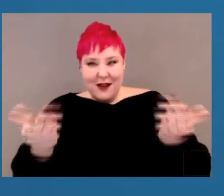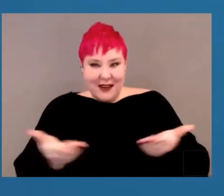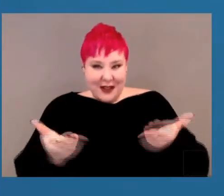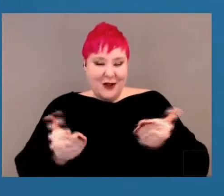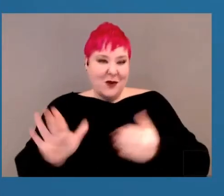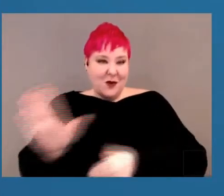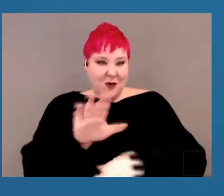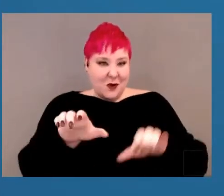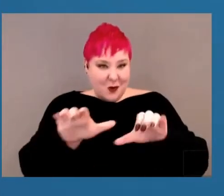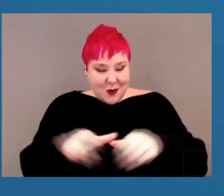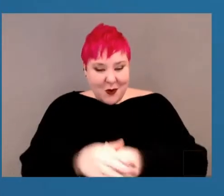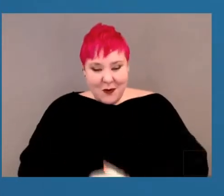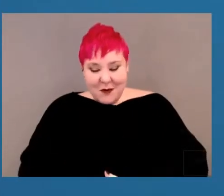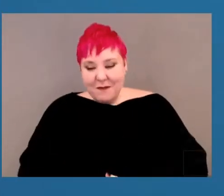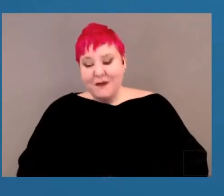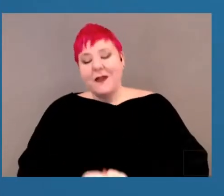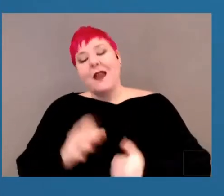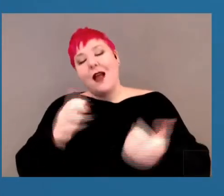I want to thank